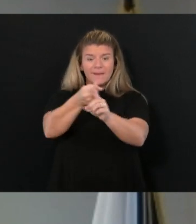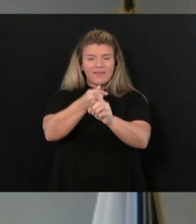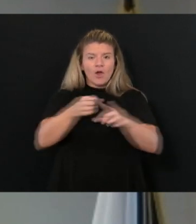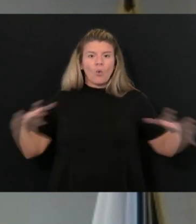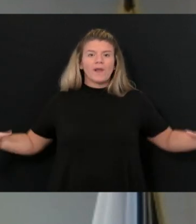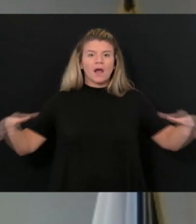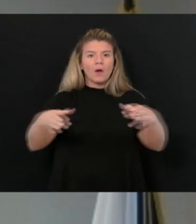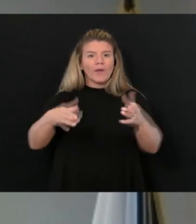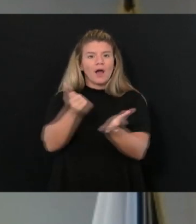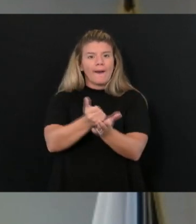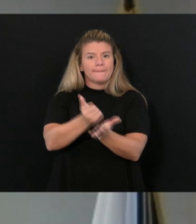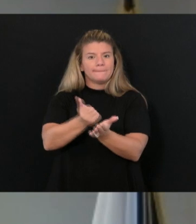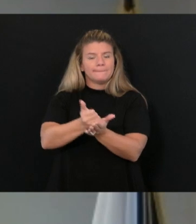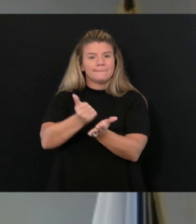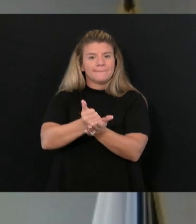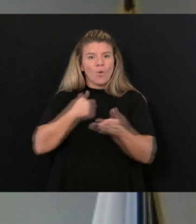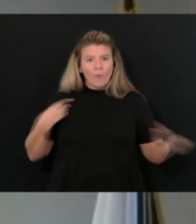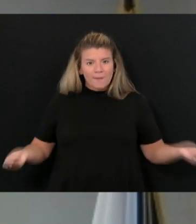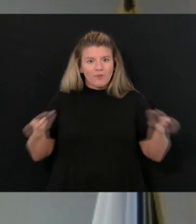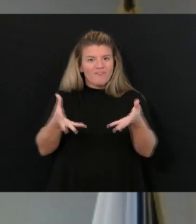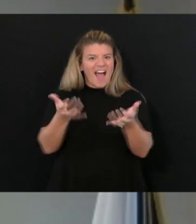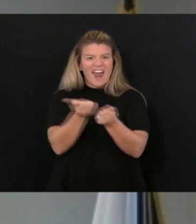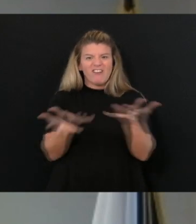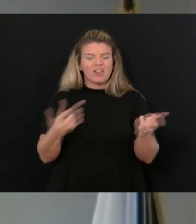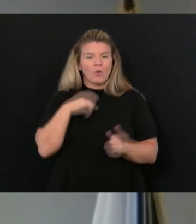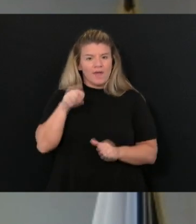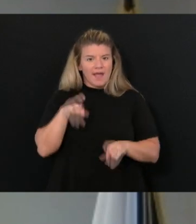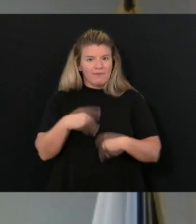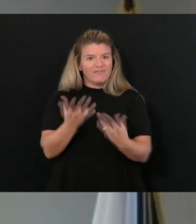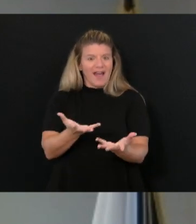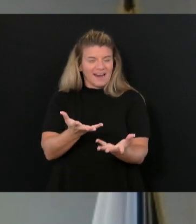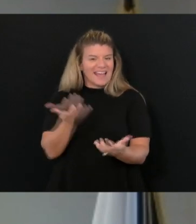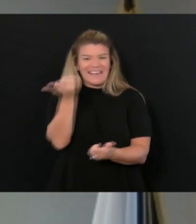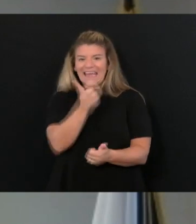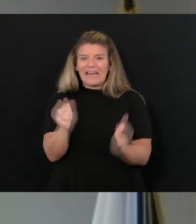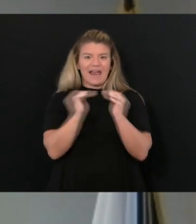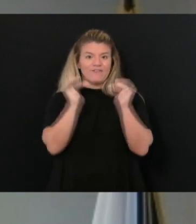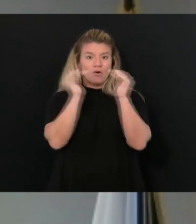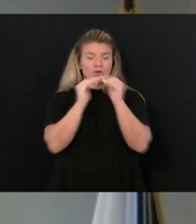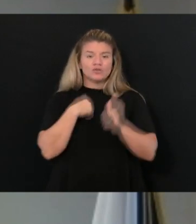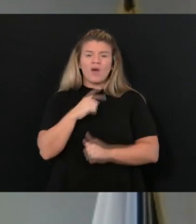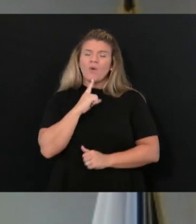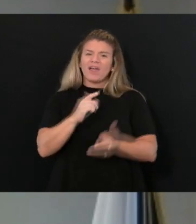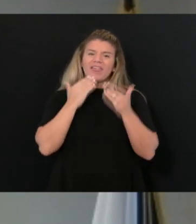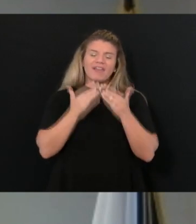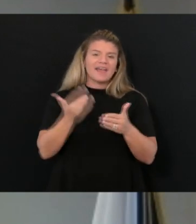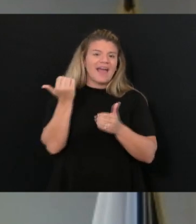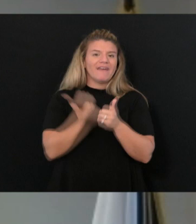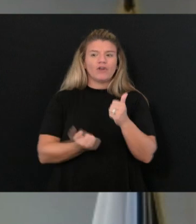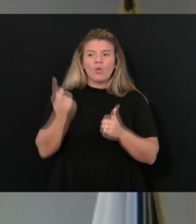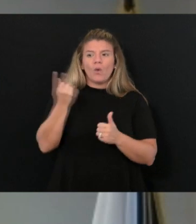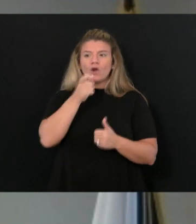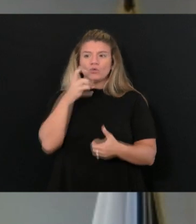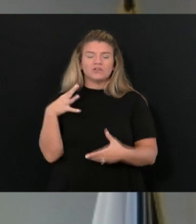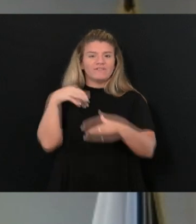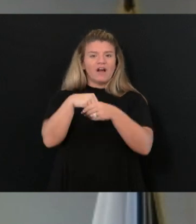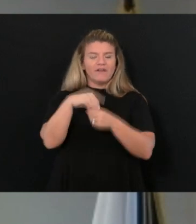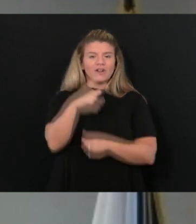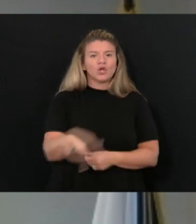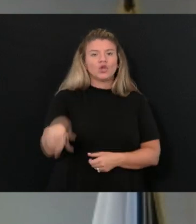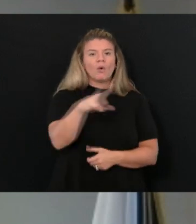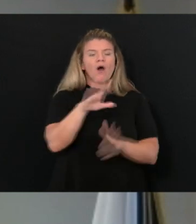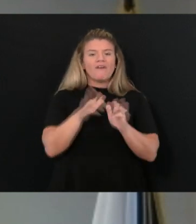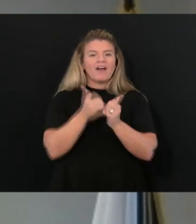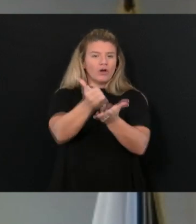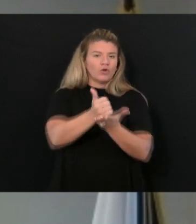everyone that can provide assistance at any level. So I thank all of those folks and all of you for what you do